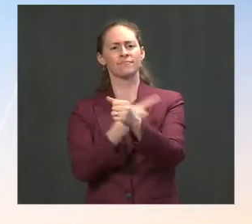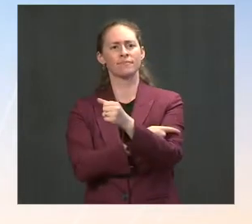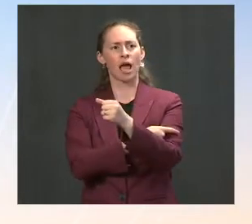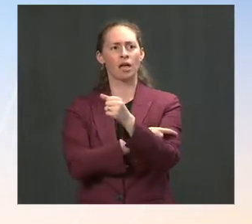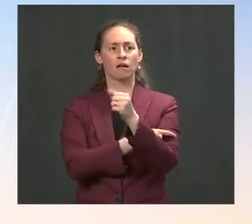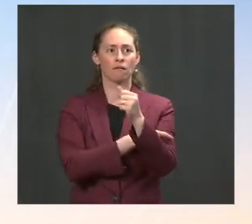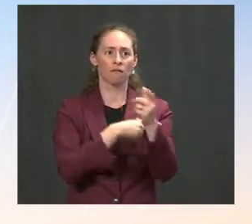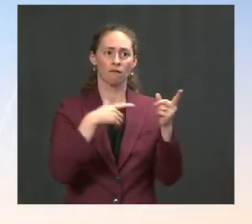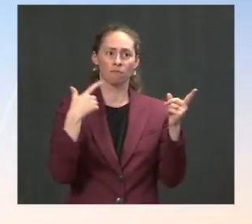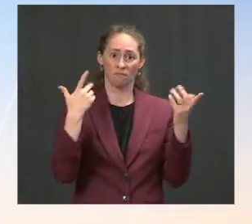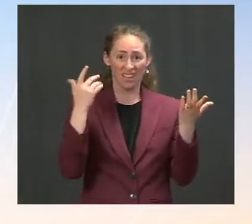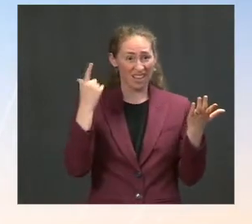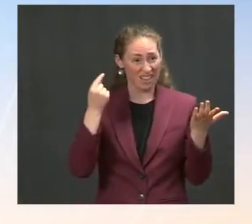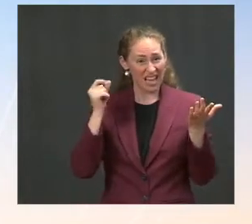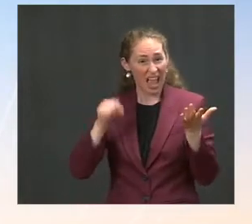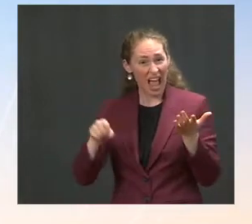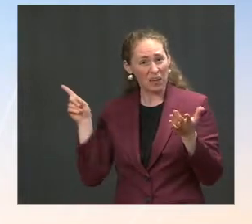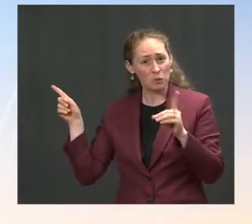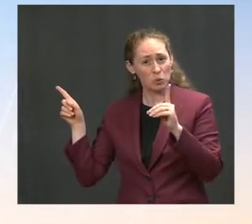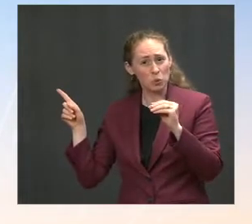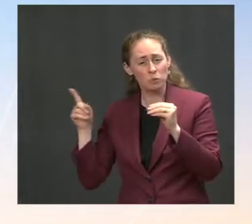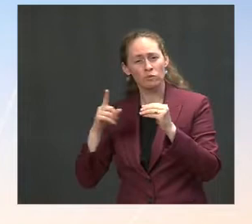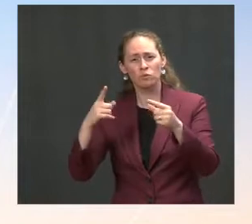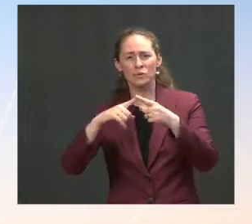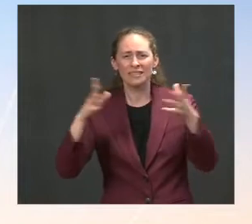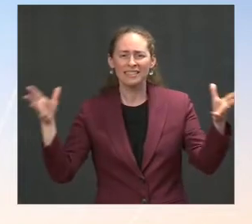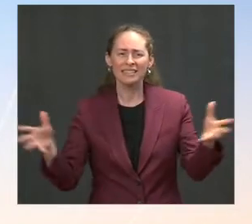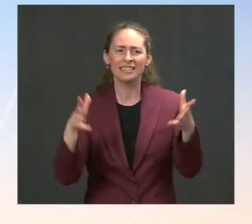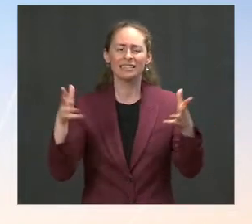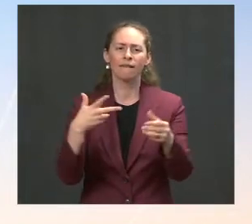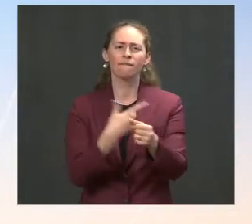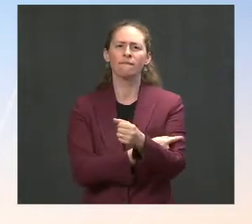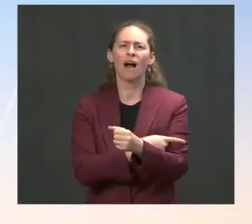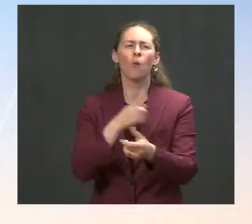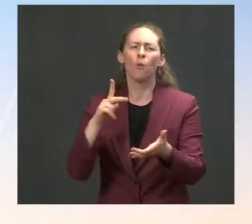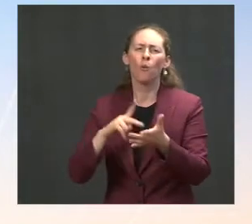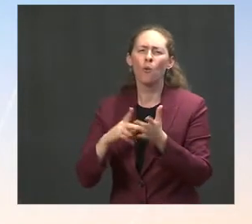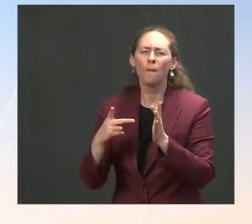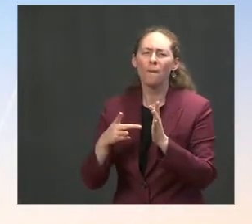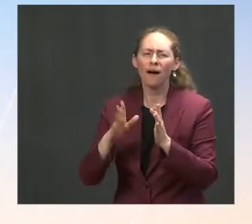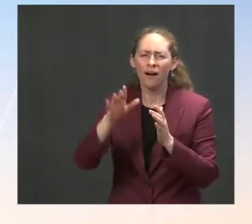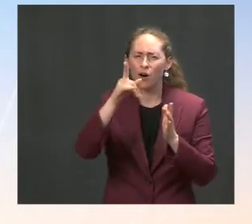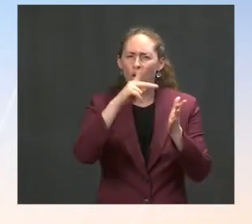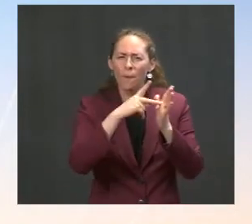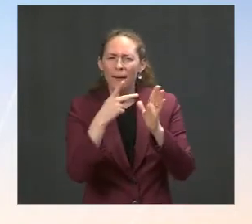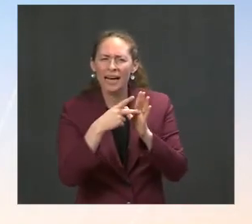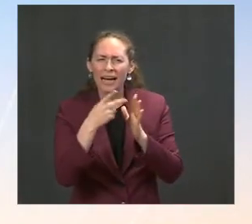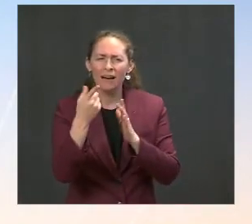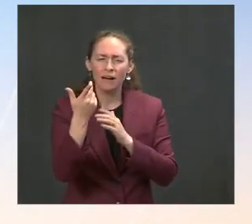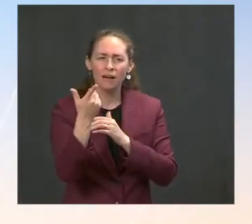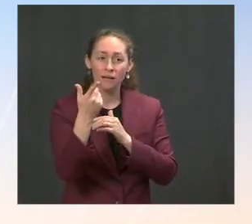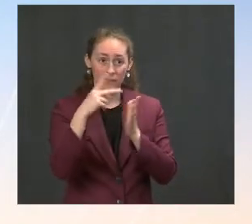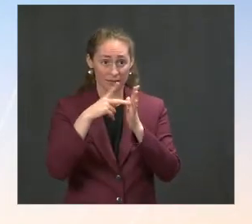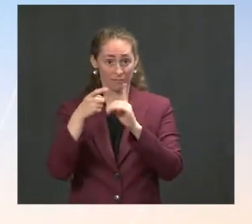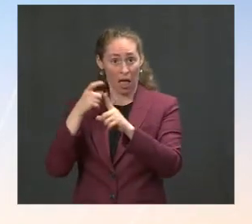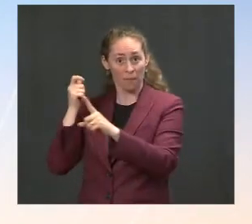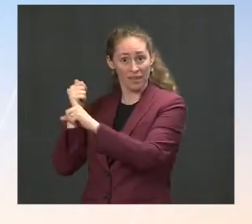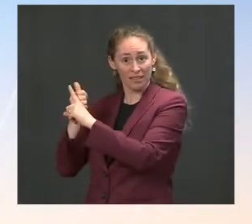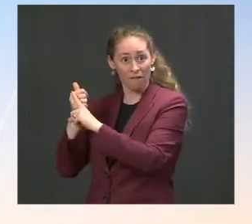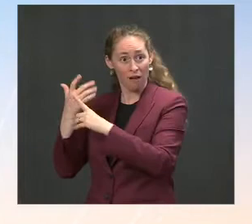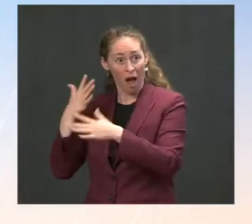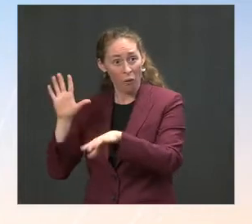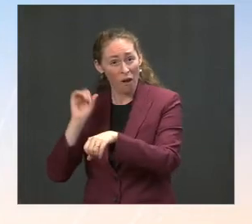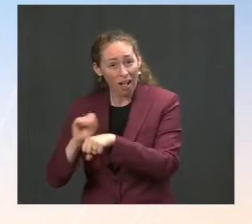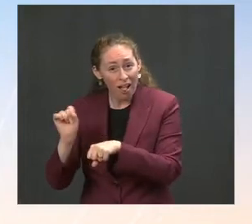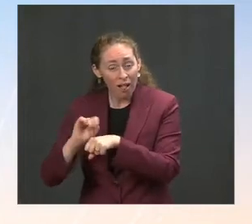himself? Reaching out like You mean this? aside from getting speeches. enough vaccine to make sure every